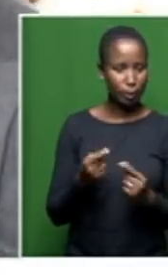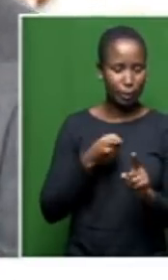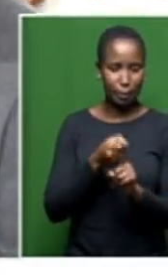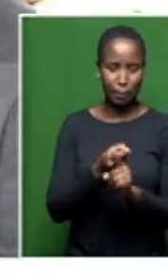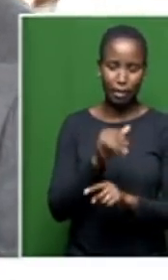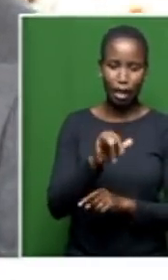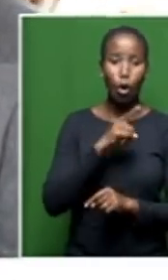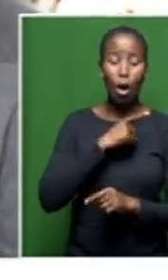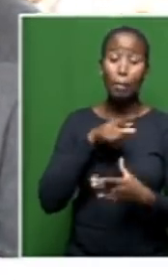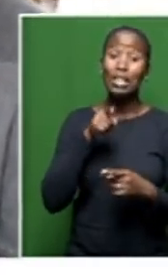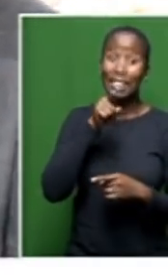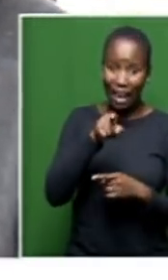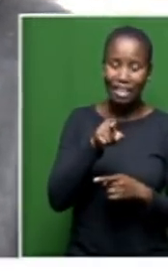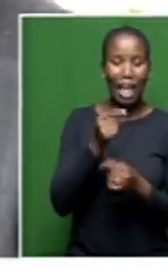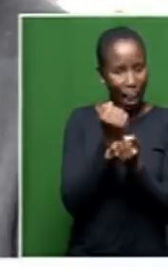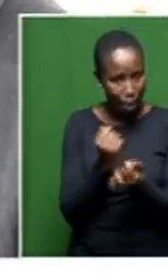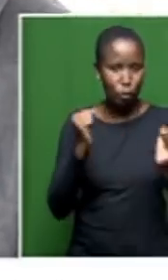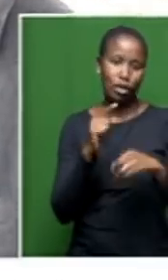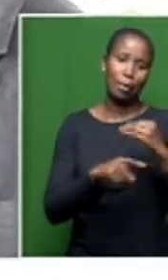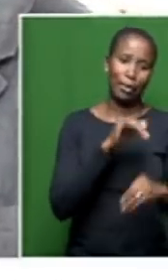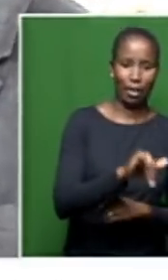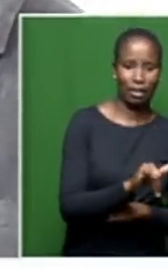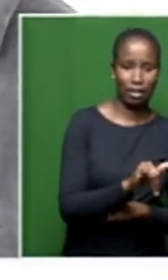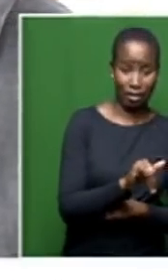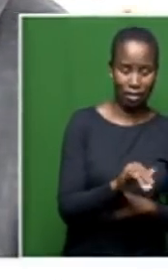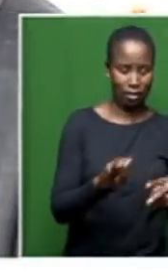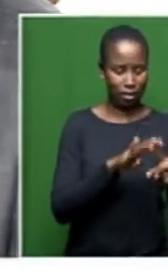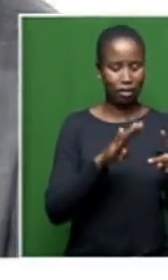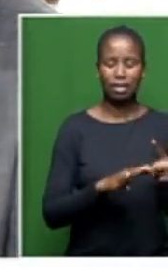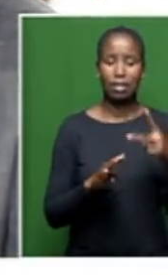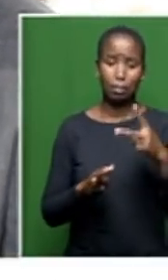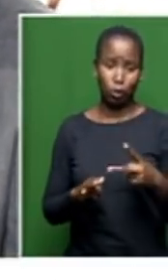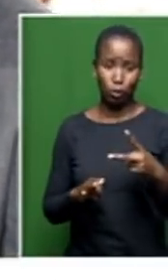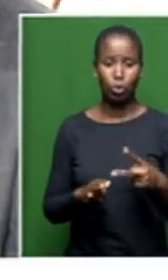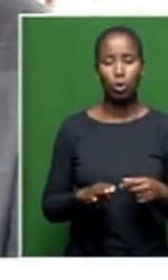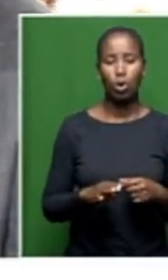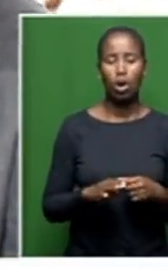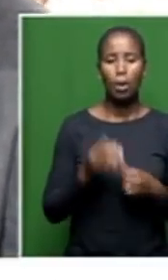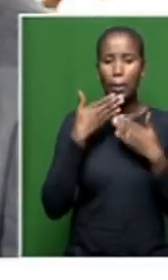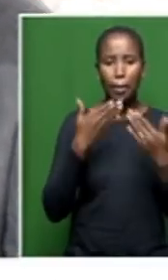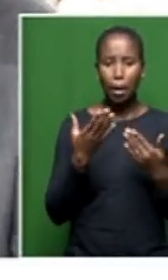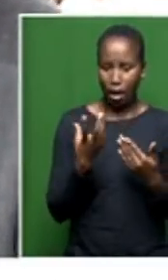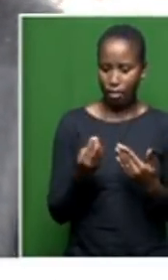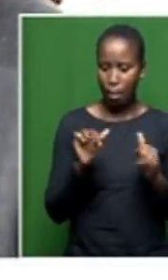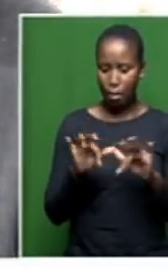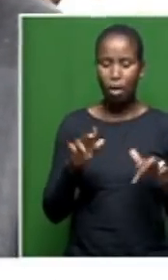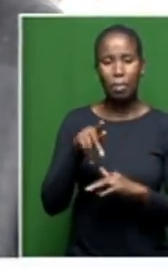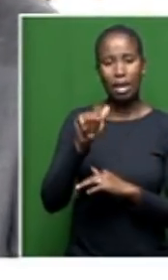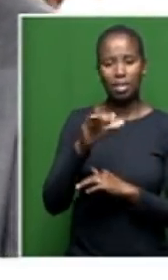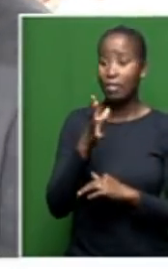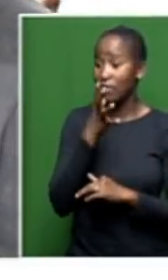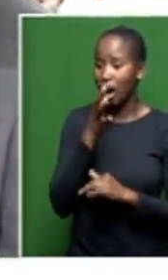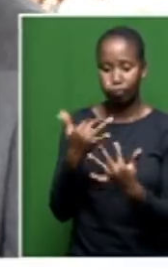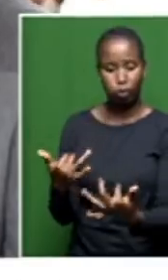was all the liberation was all about. True that we have not been having numbers in Parliament, but fact